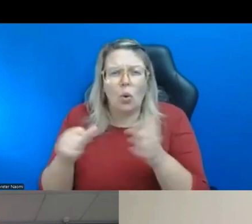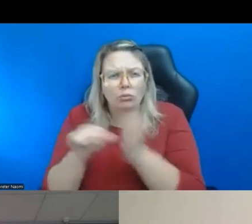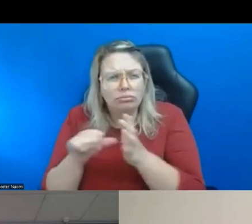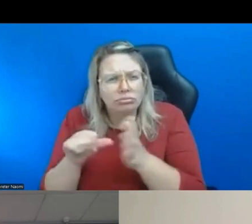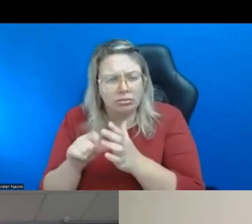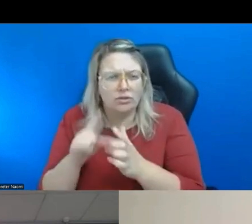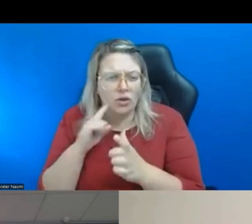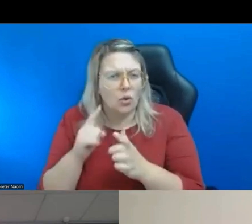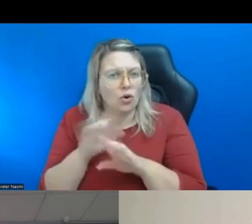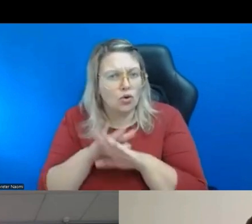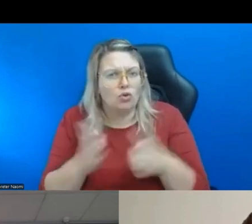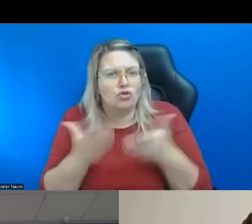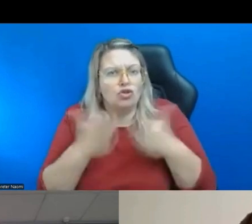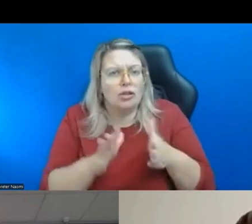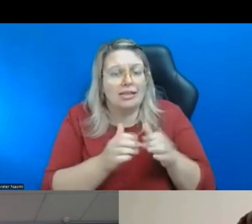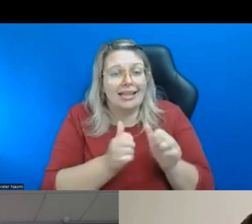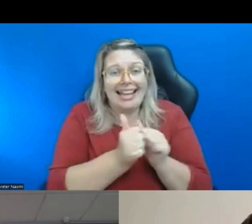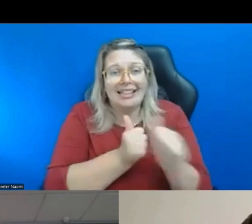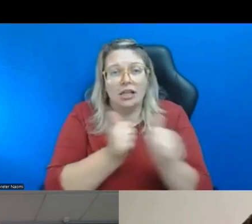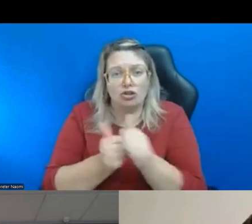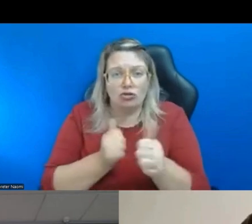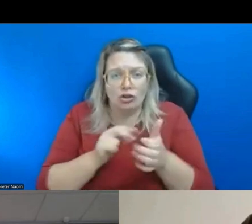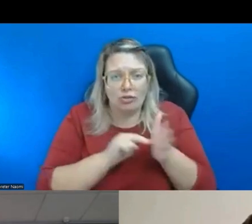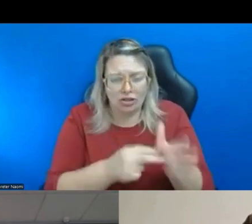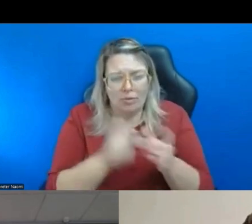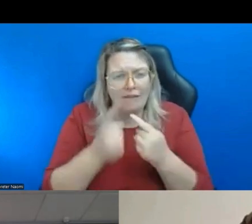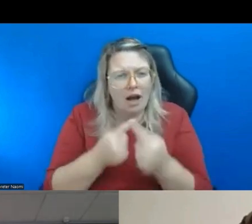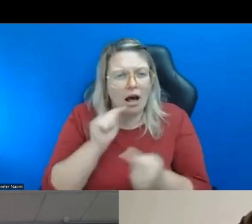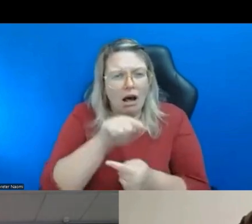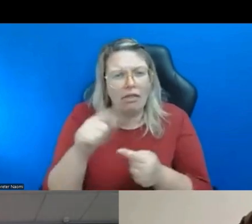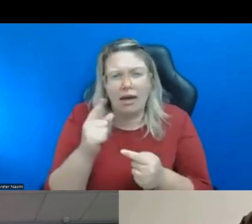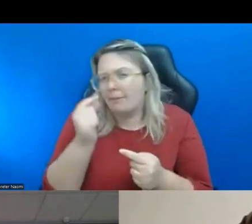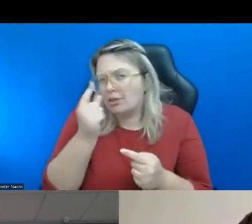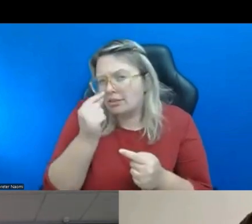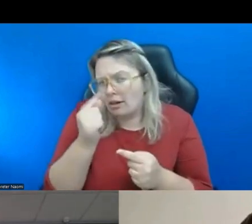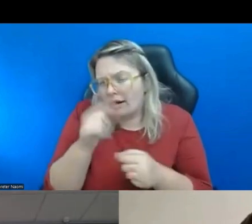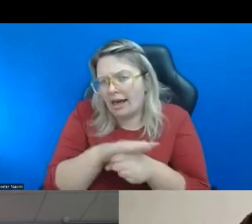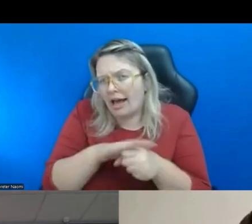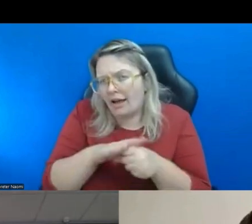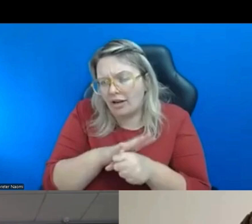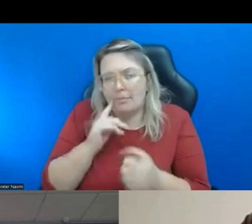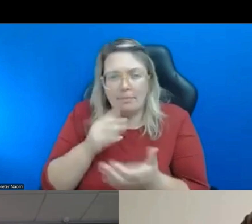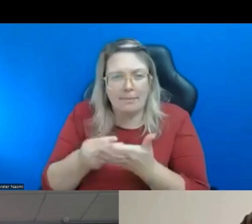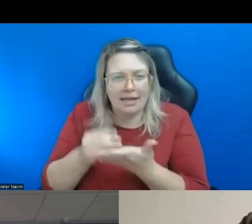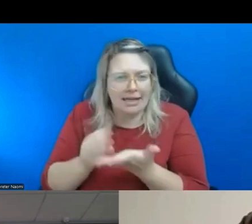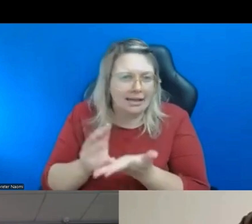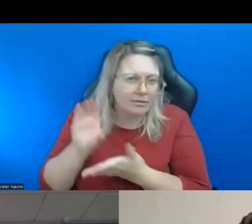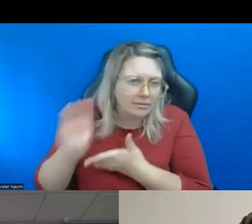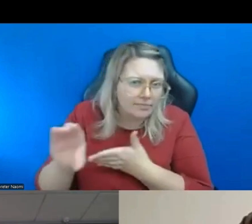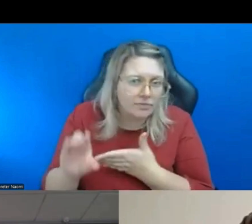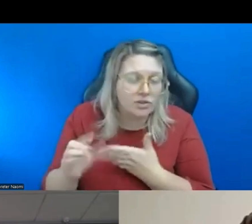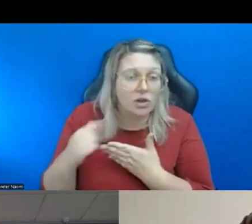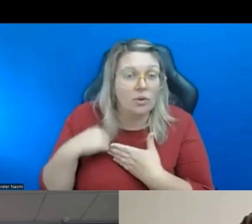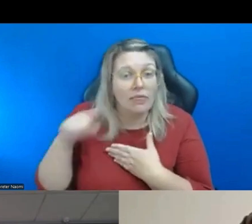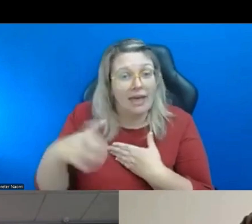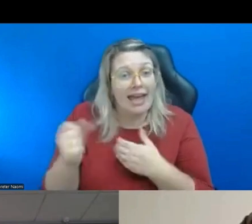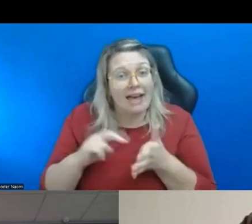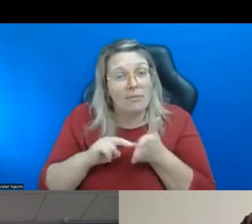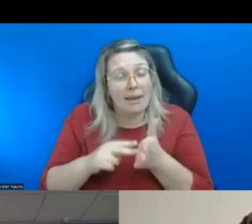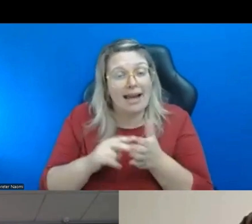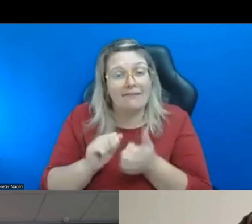of the industrial strategy for our sectors to be involved in. So thinking about the plan for neighbourhoods, which is via